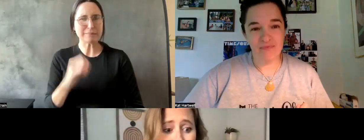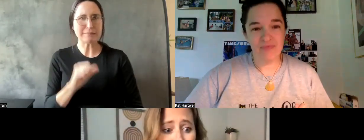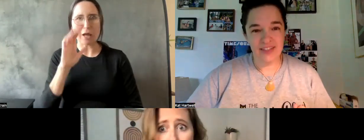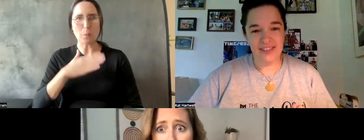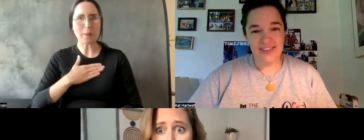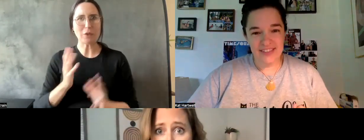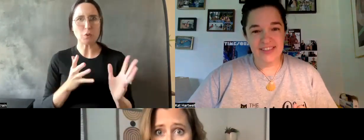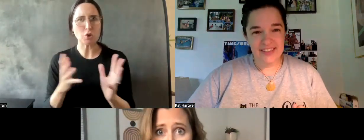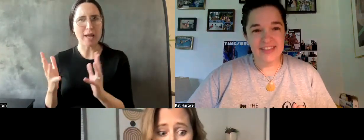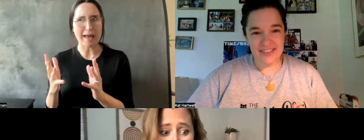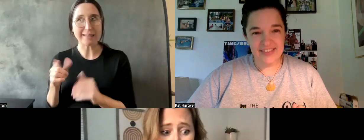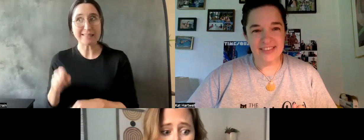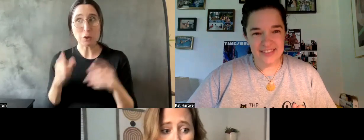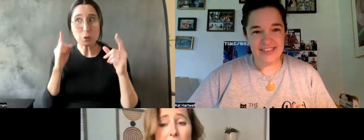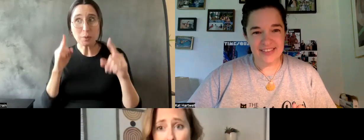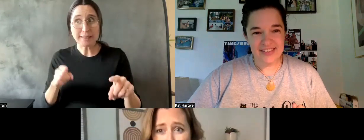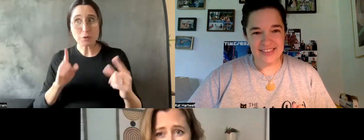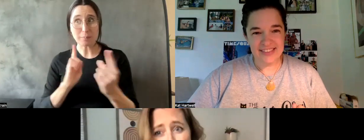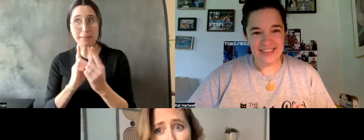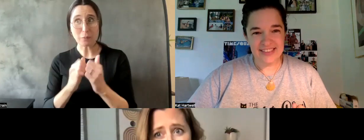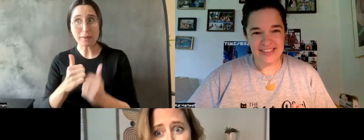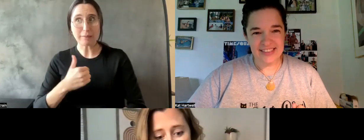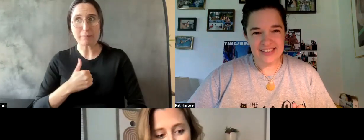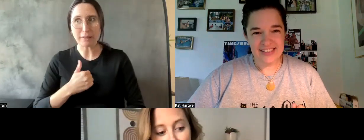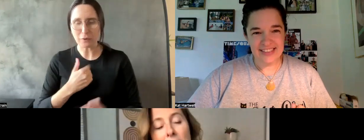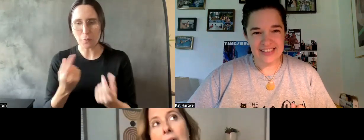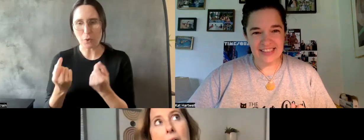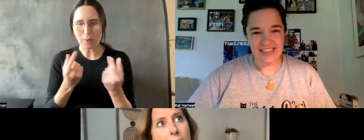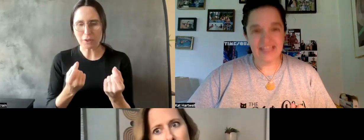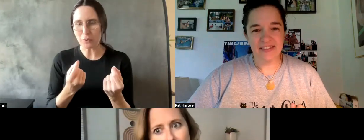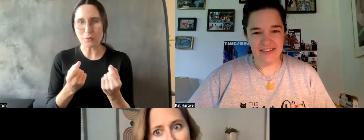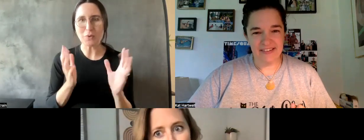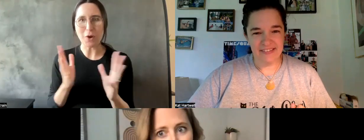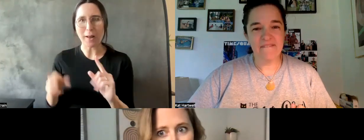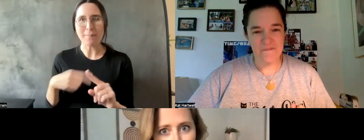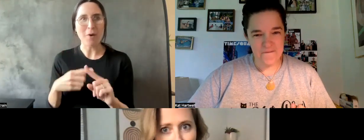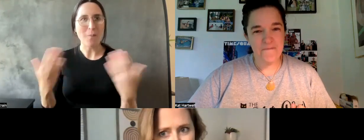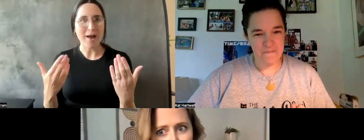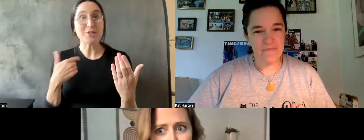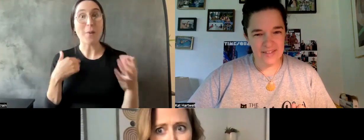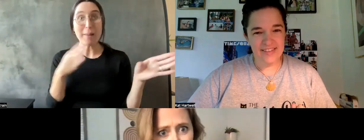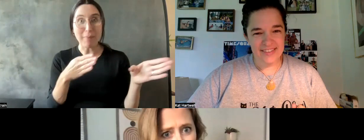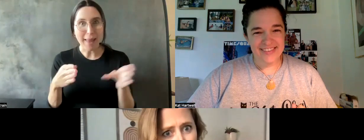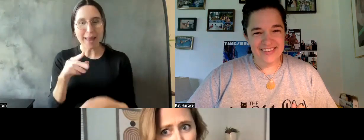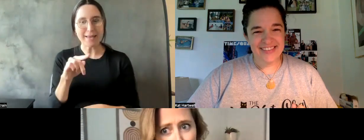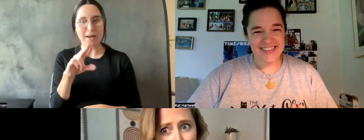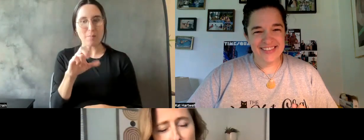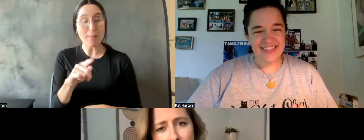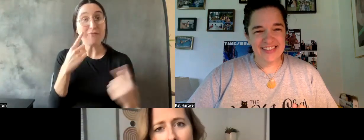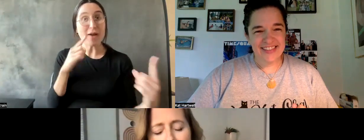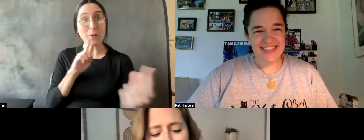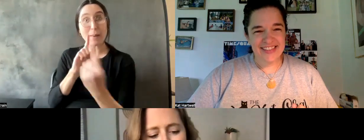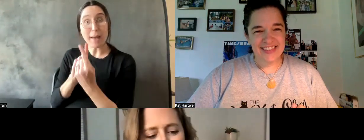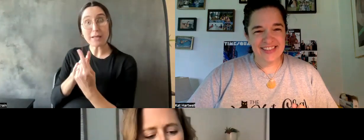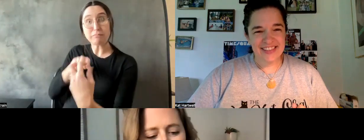do it. Second, I don't even know what I'm going to pull out of him. And it ended up being a little easier than I thought it was going to